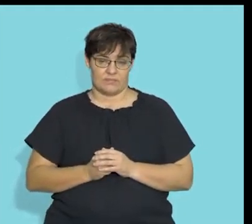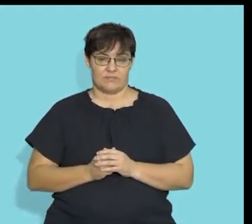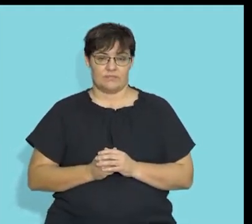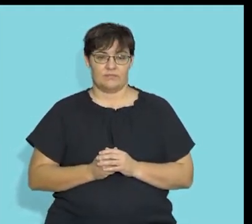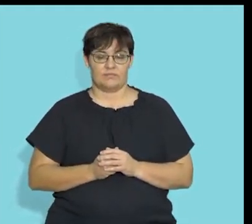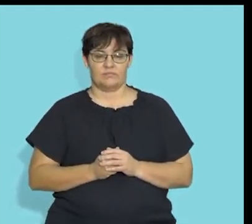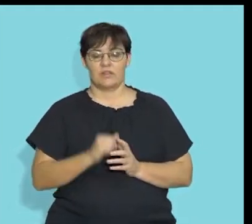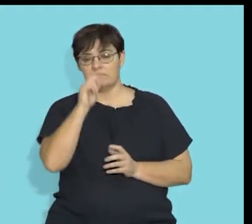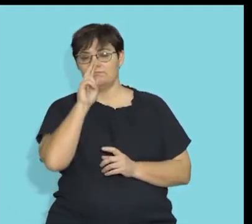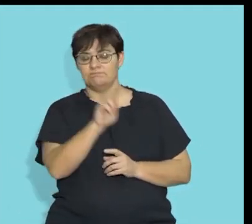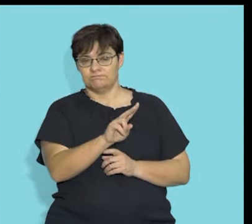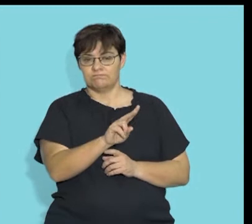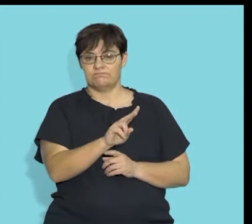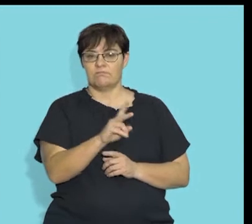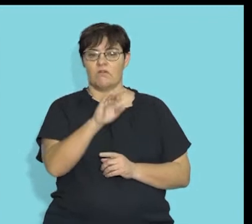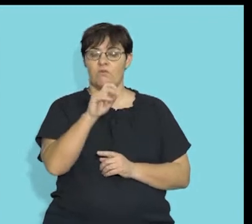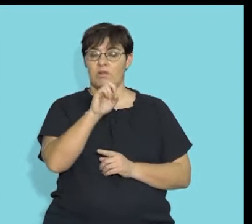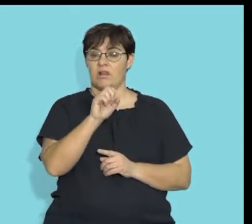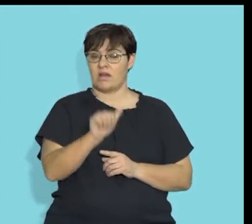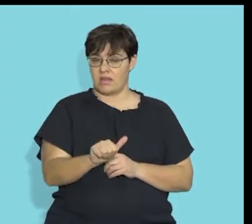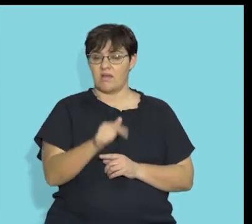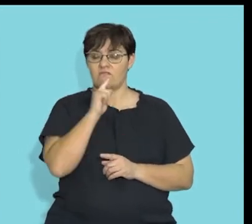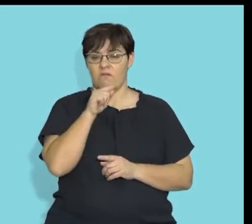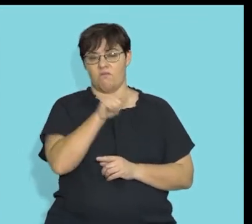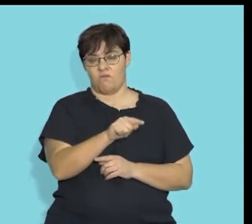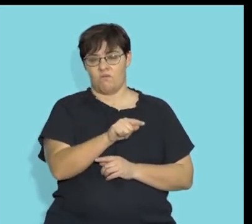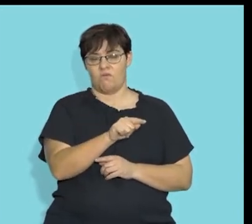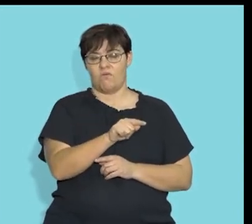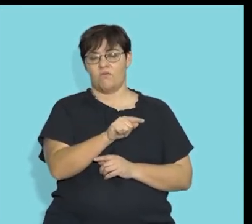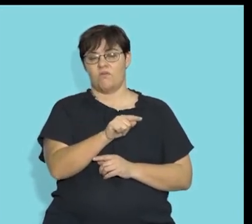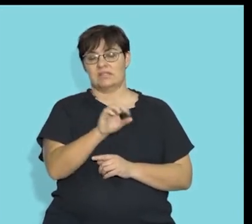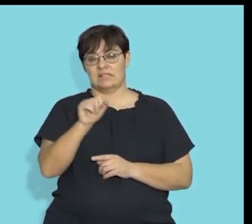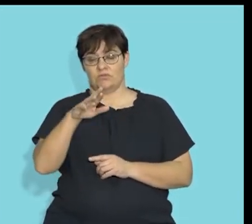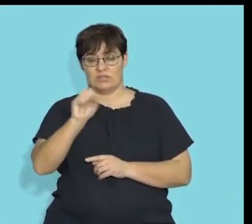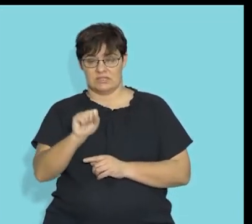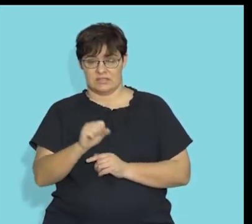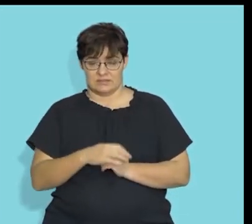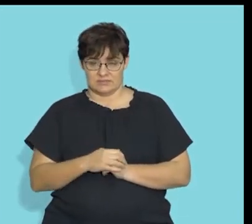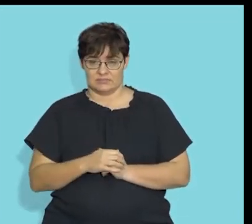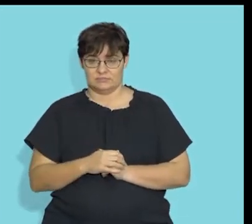Great. Let's have a look at the actual formula for an arithmetic series.